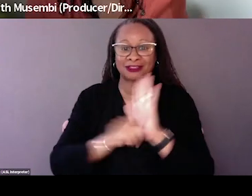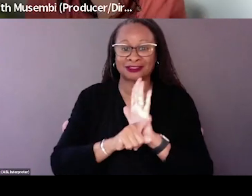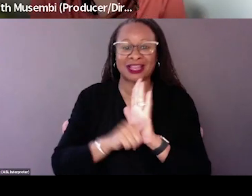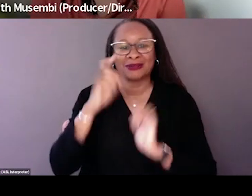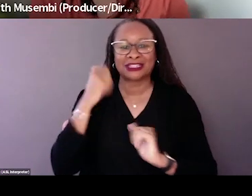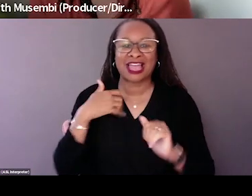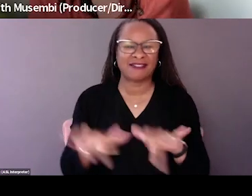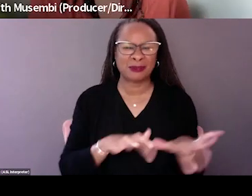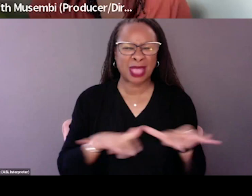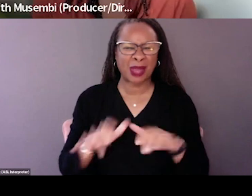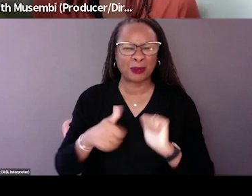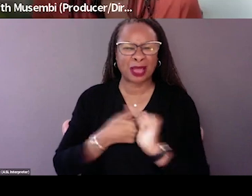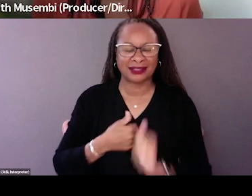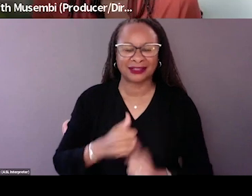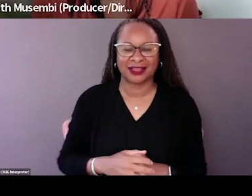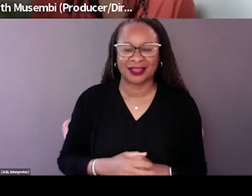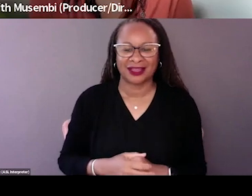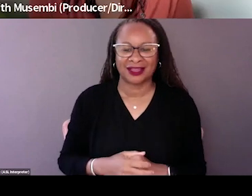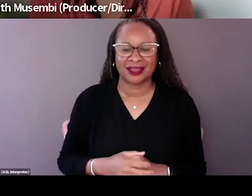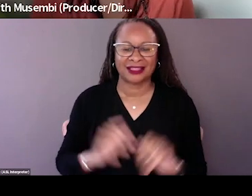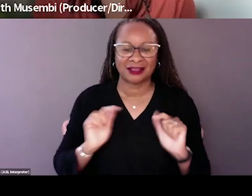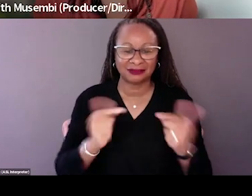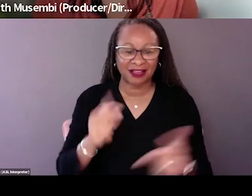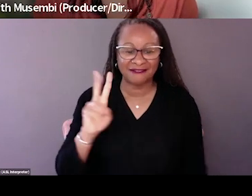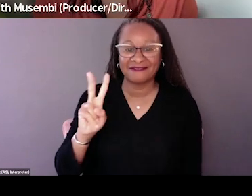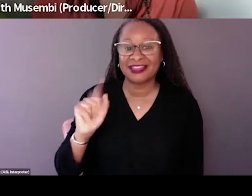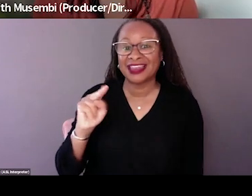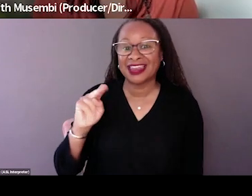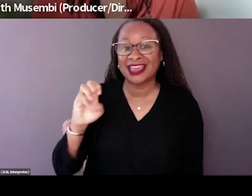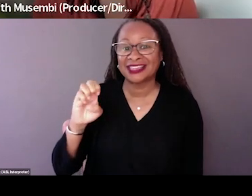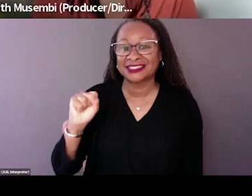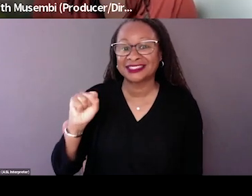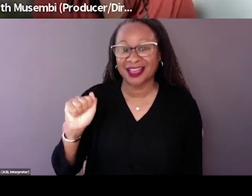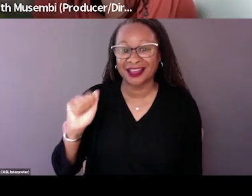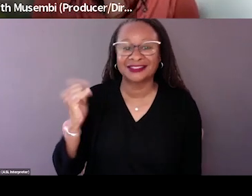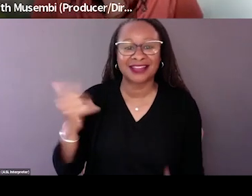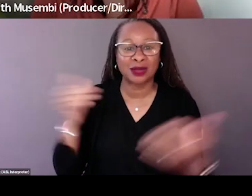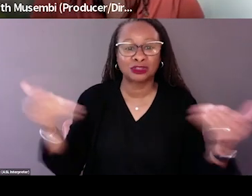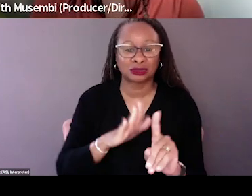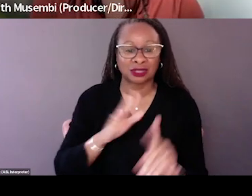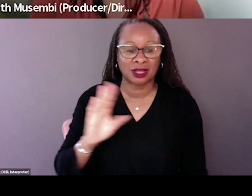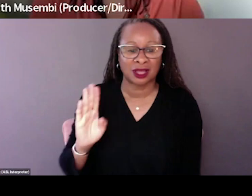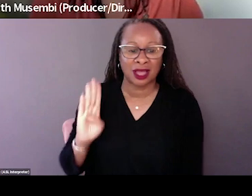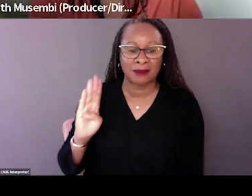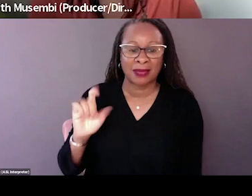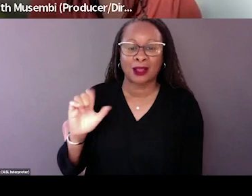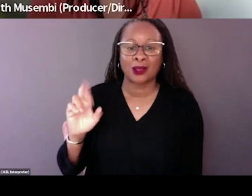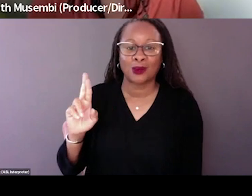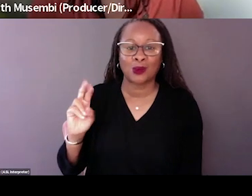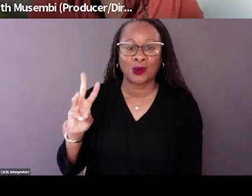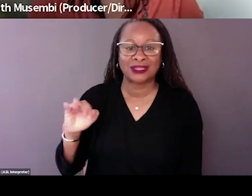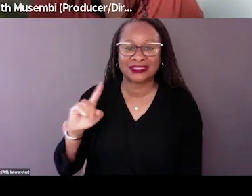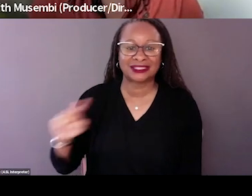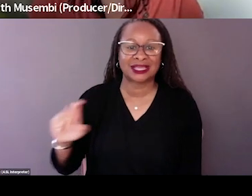I'm going to throw it forward to Vanessa to introduce herself. Hi, I'm Vanessa Berlowitz. I'm an executive producer on the